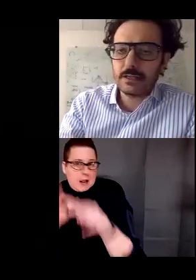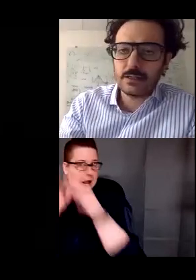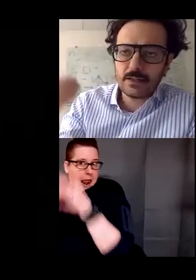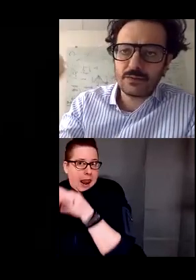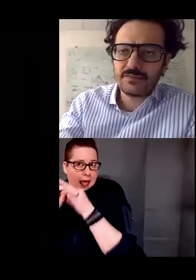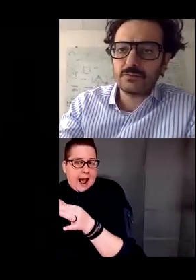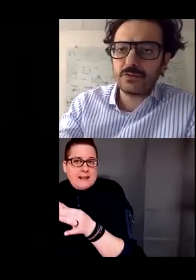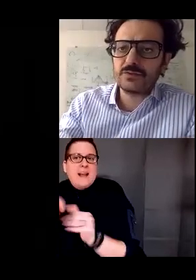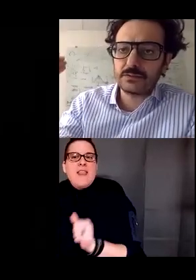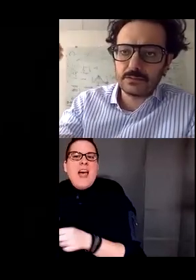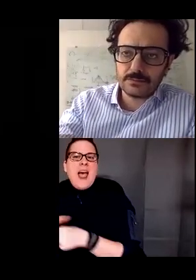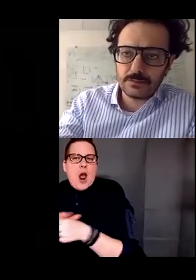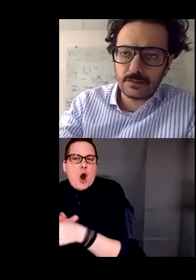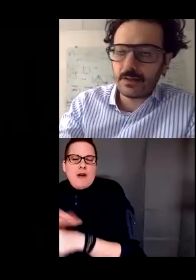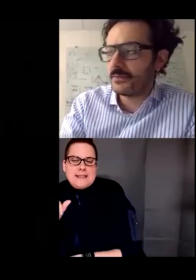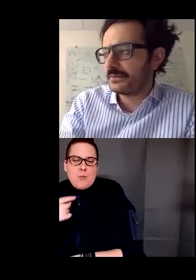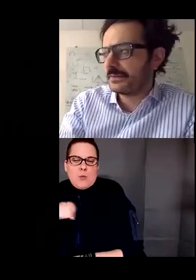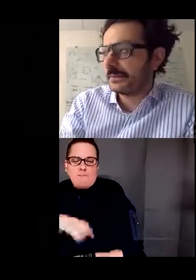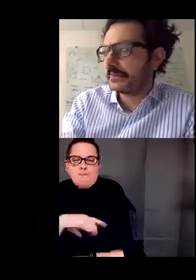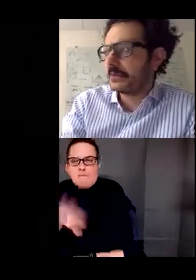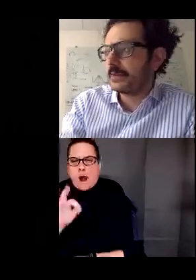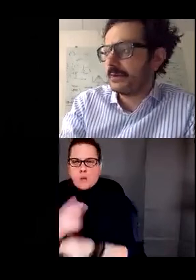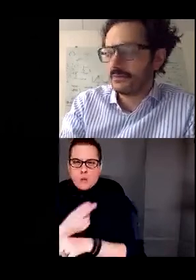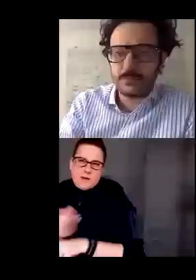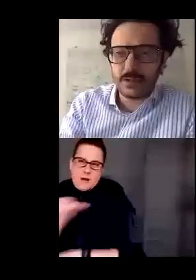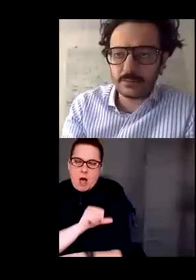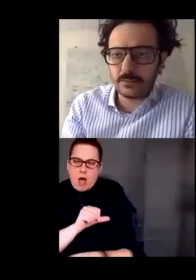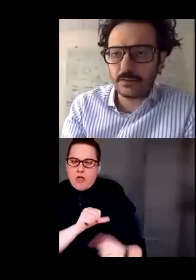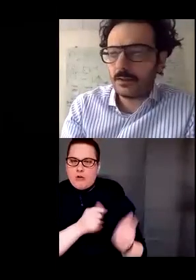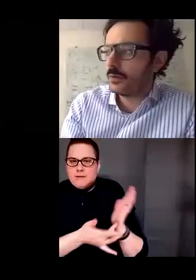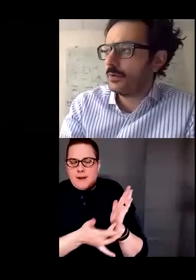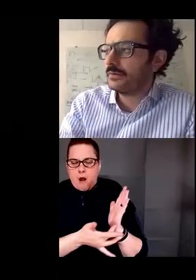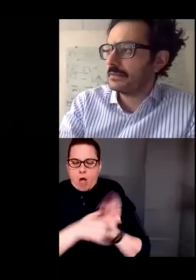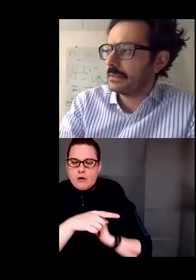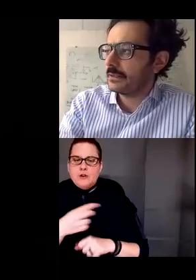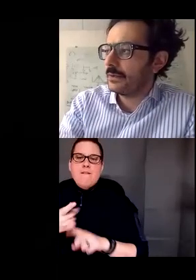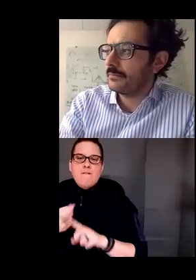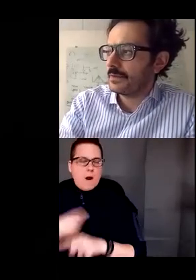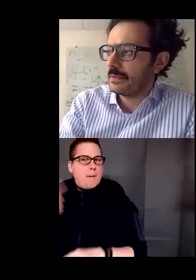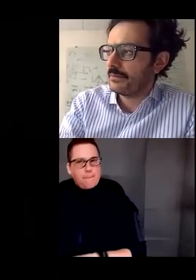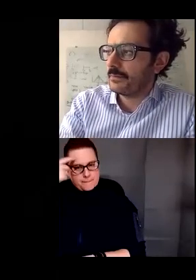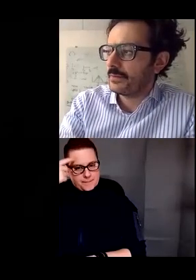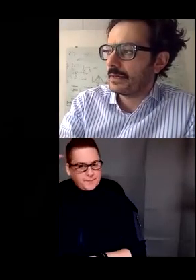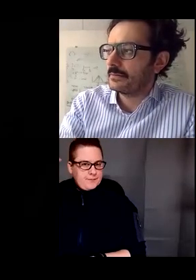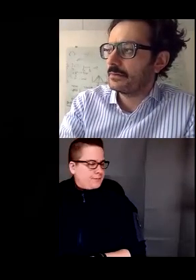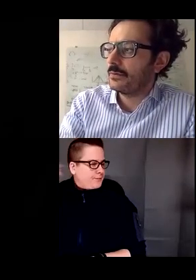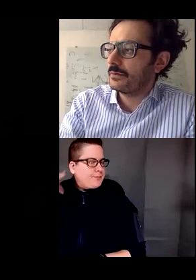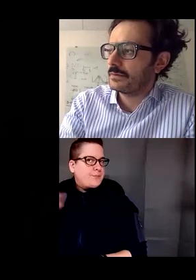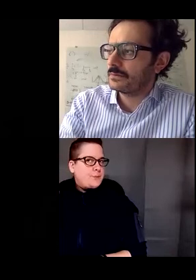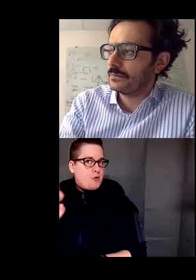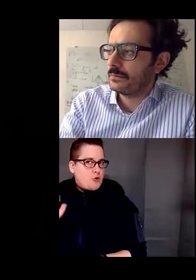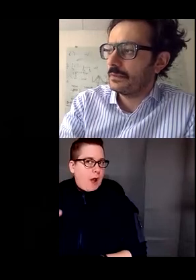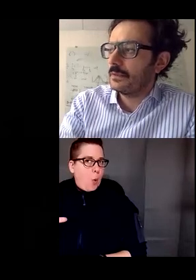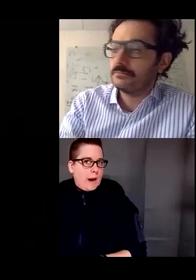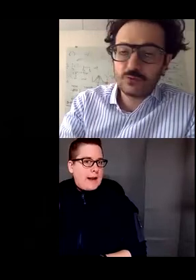similar area that we found using the other technique, coming out of the parietal cortex and going, for example, from the parietal cortex